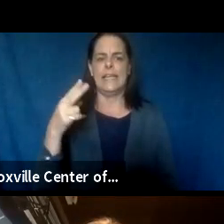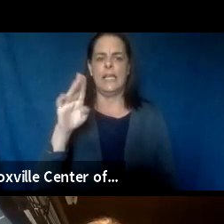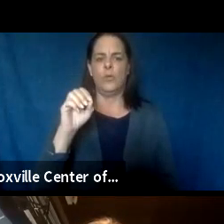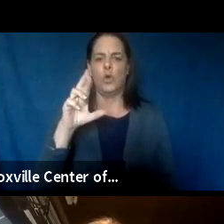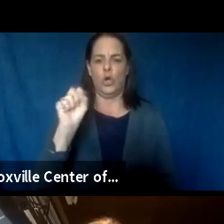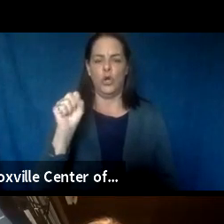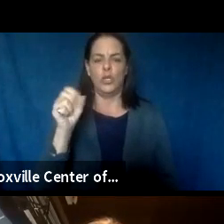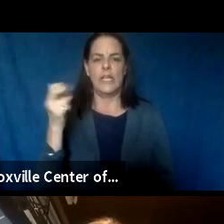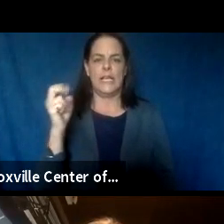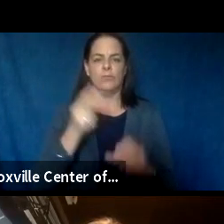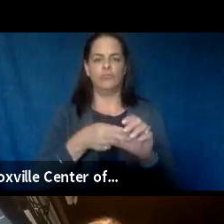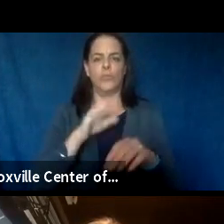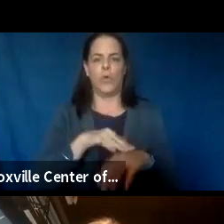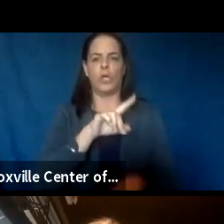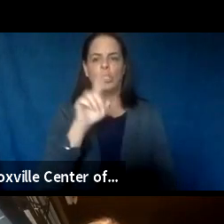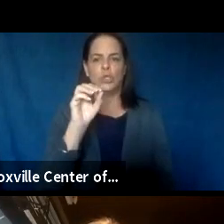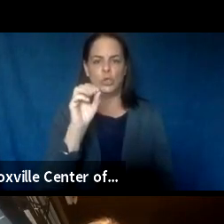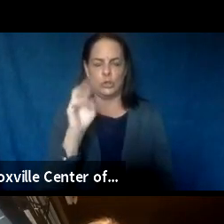Zoom. Okay.